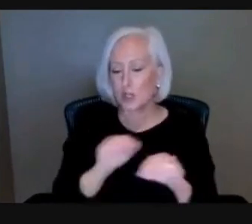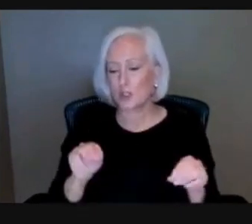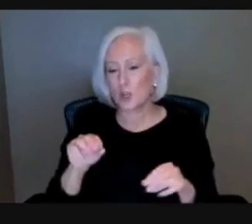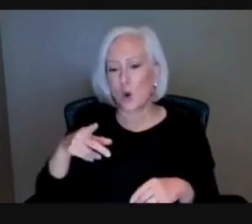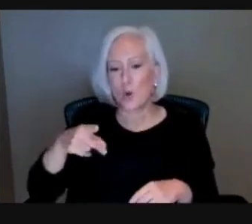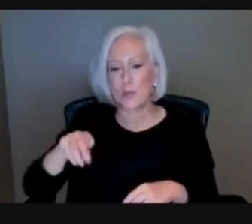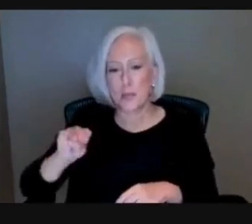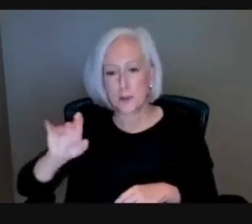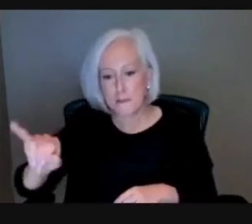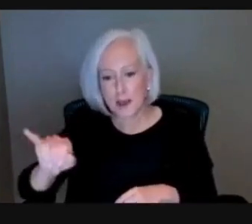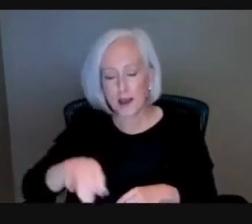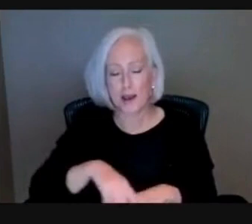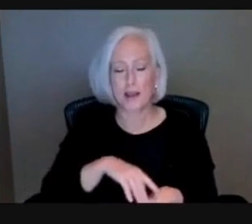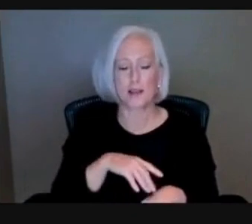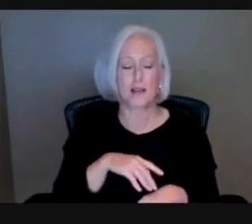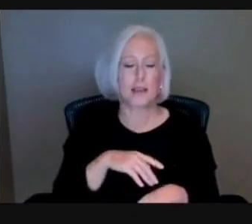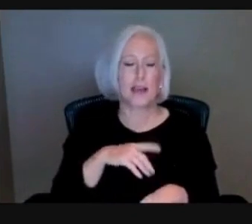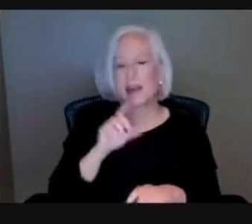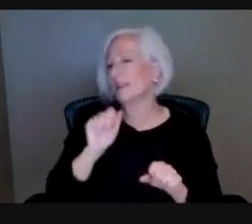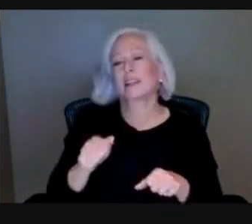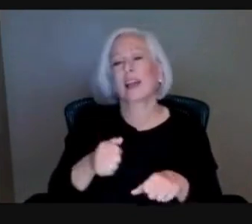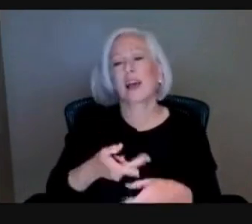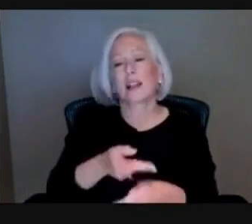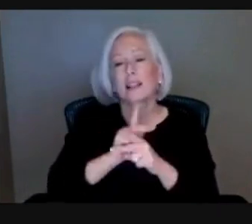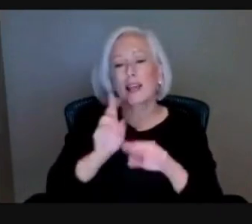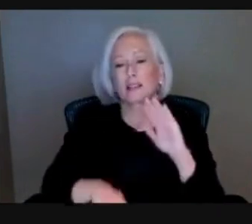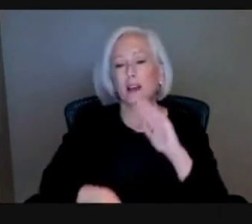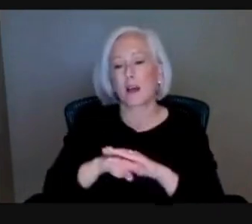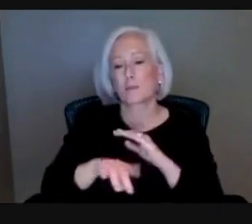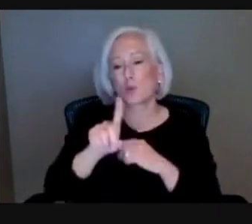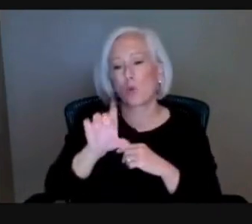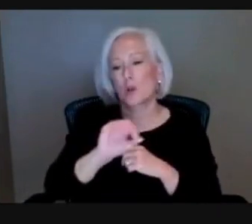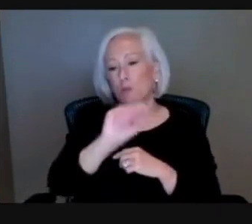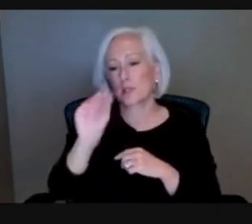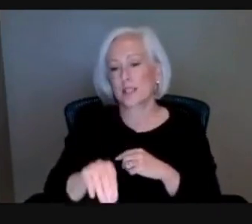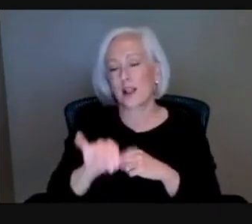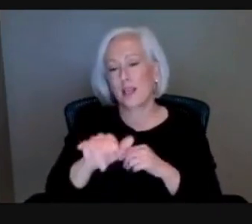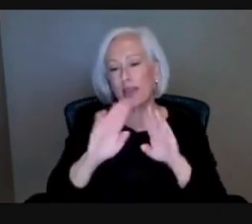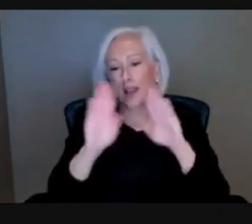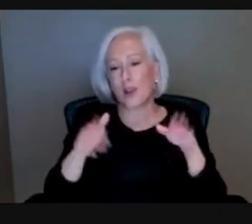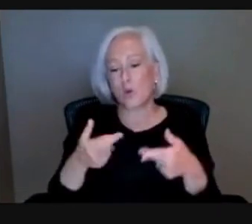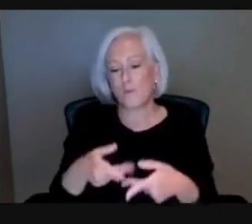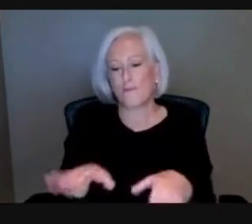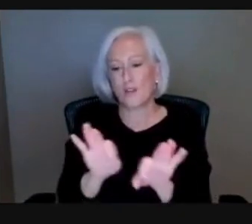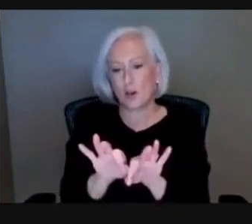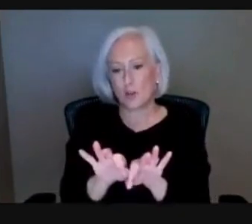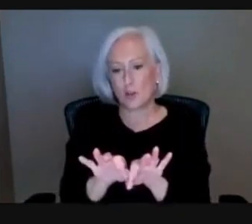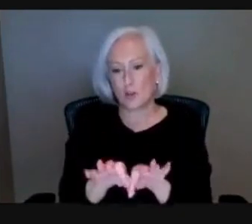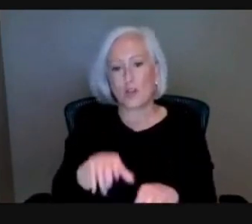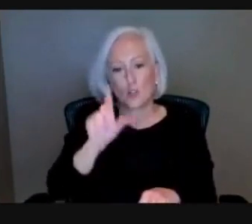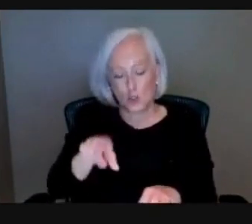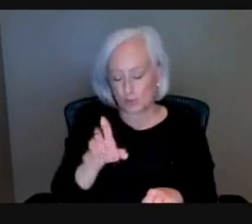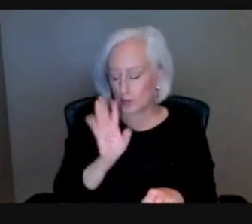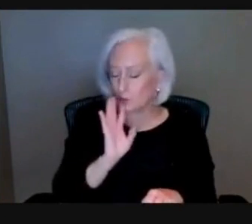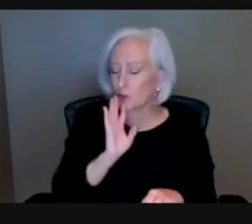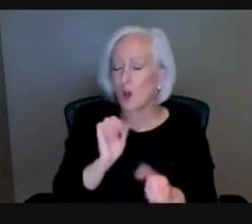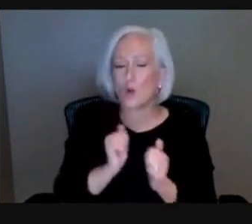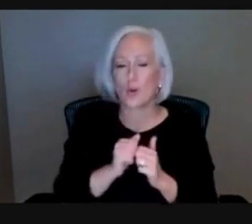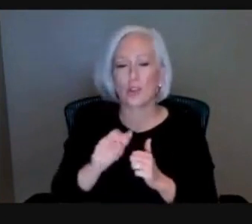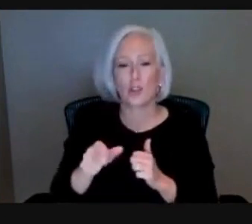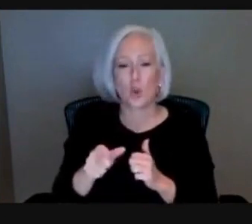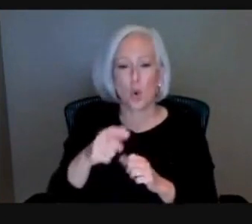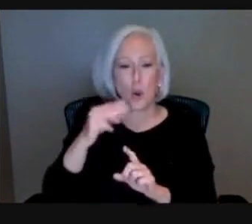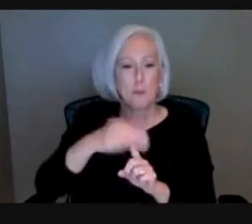that. And again, they can lend all the way up to 100%. I'll repeat again, you do have to speak with your mortgage professional for that,